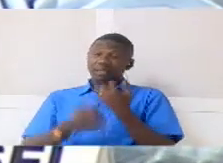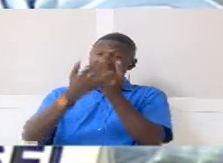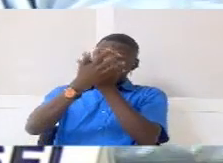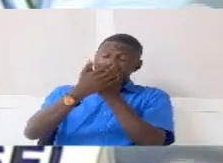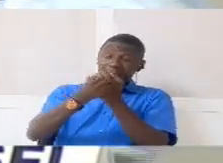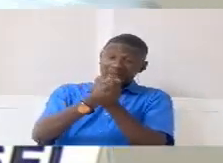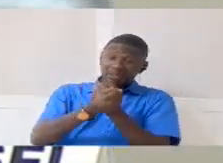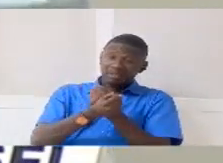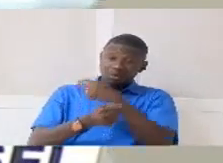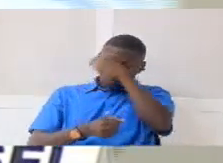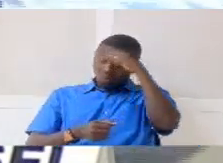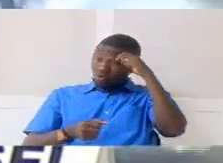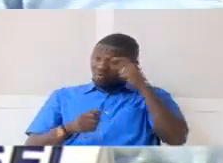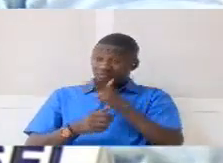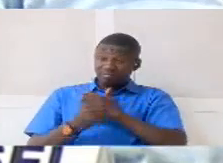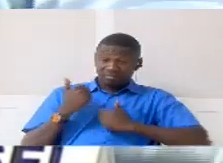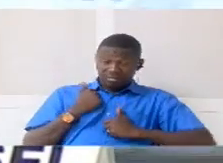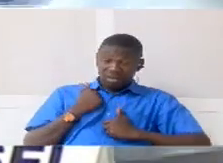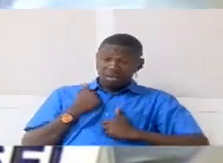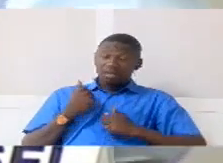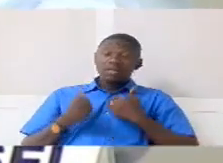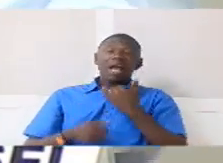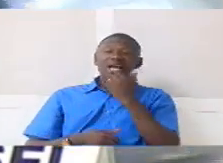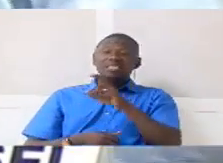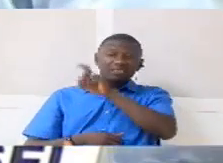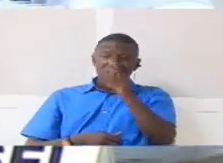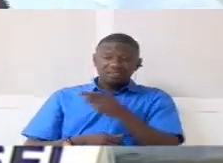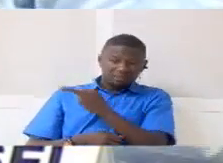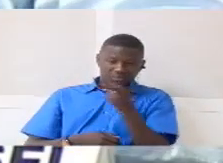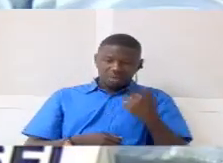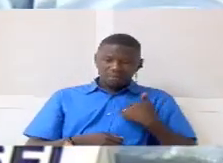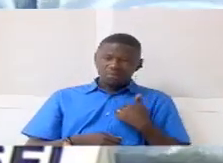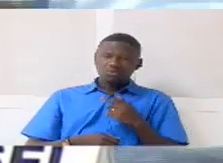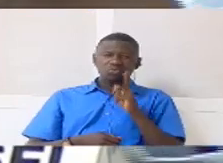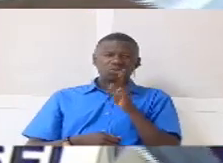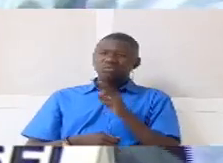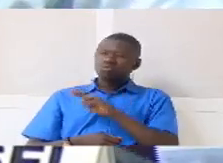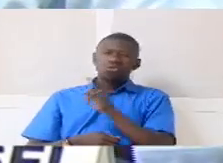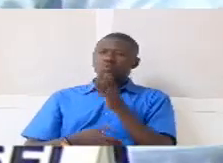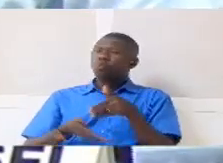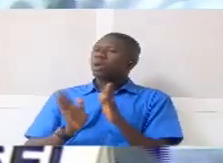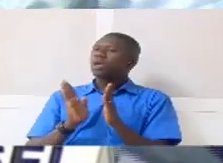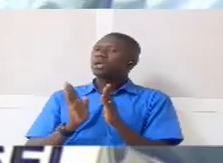a person and dump the person in the prison. There must be some official paperwork